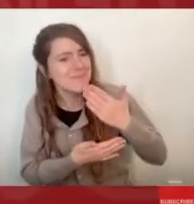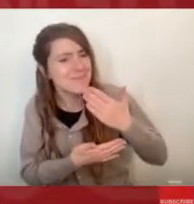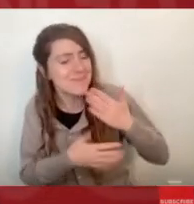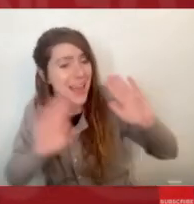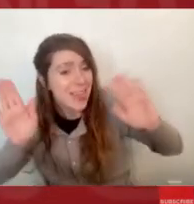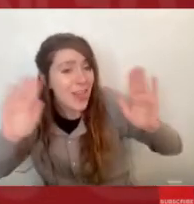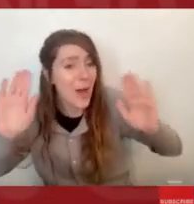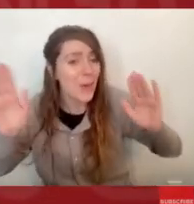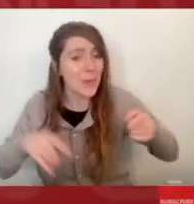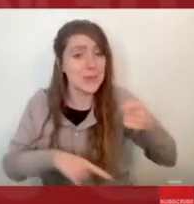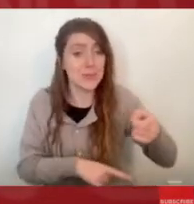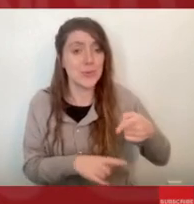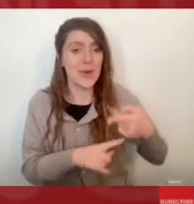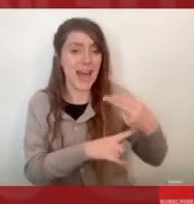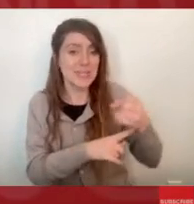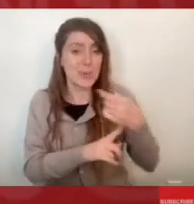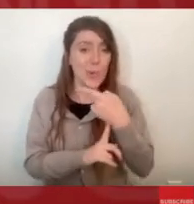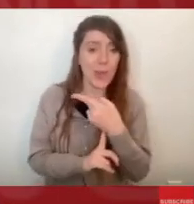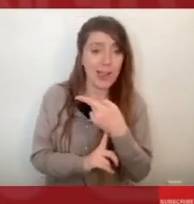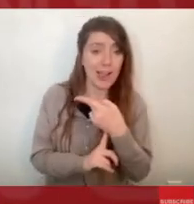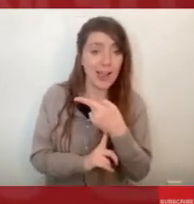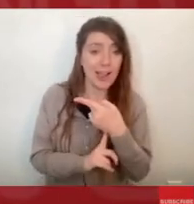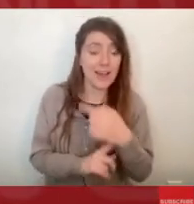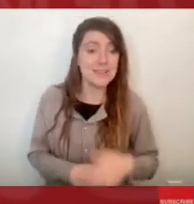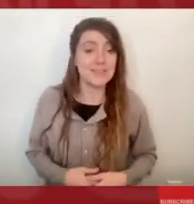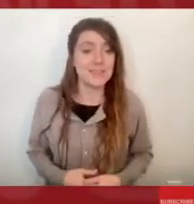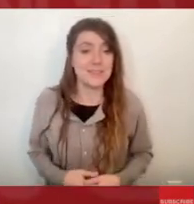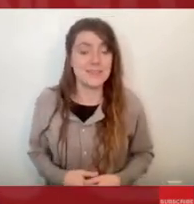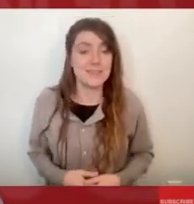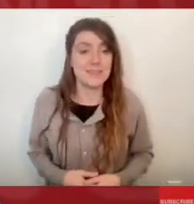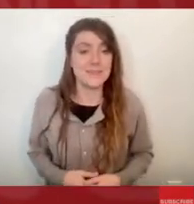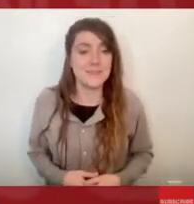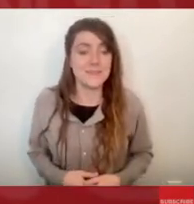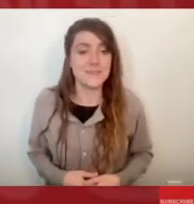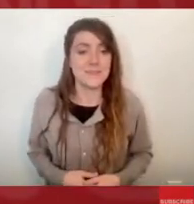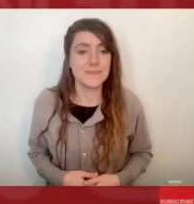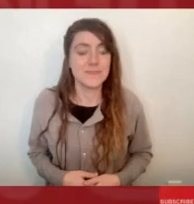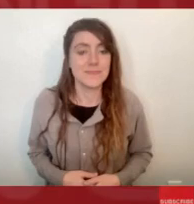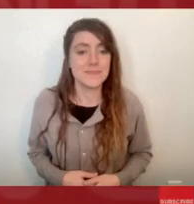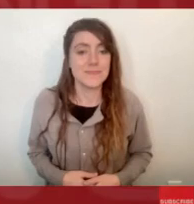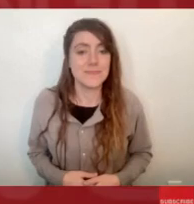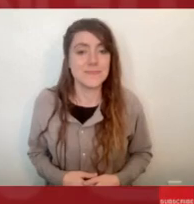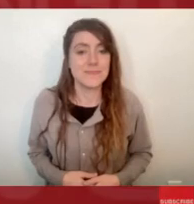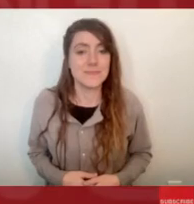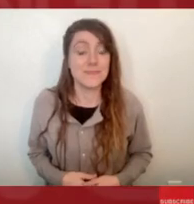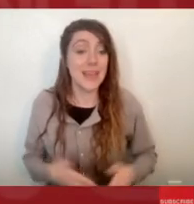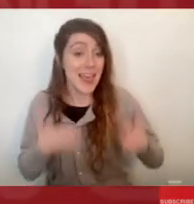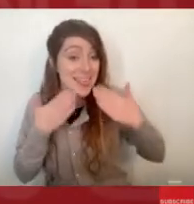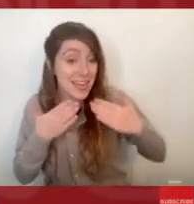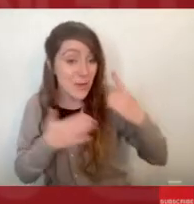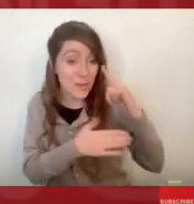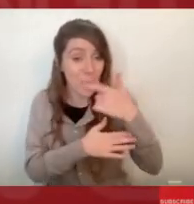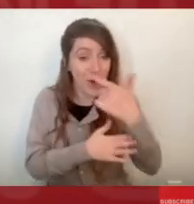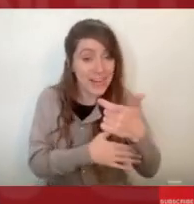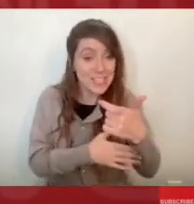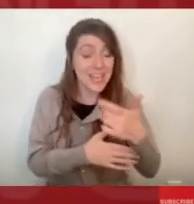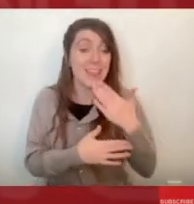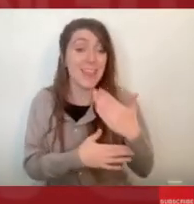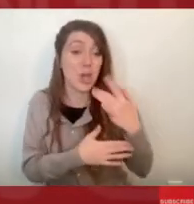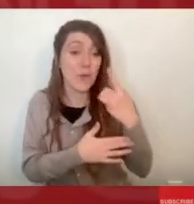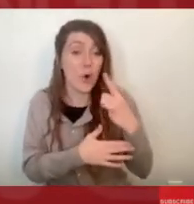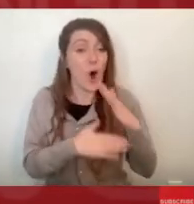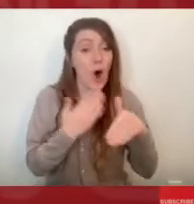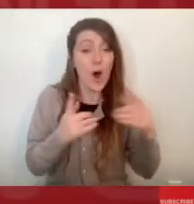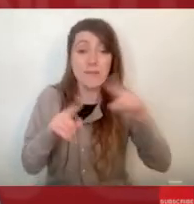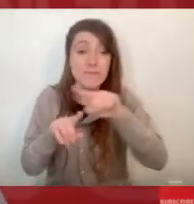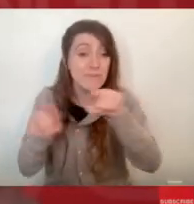School in Sturbridge, Massachusetts. Thank you for making us part of your day. And thanks to all of you who've been commenting on our CNN 10 YouTube channel for your